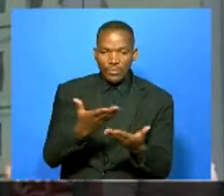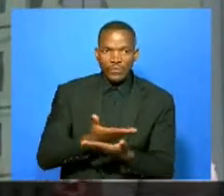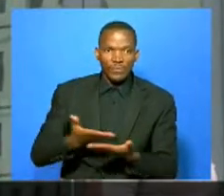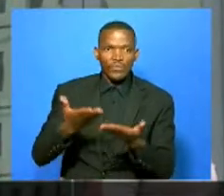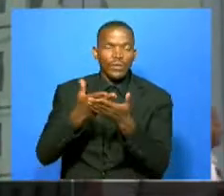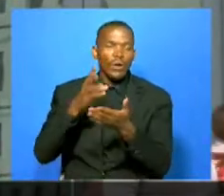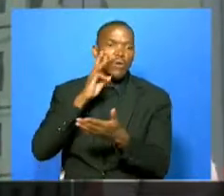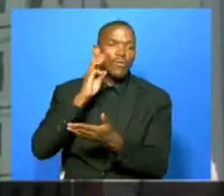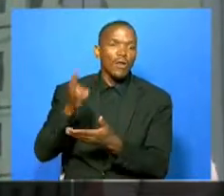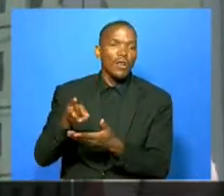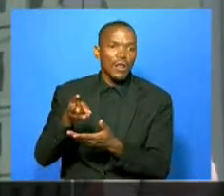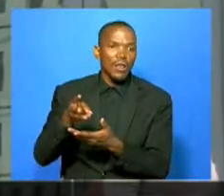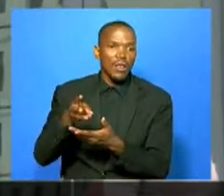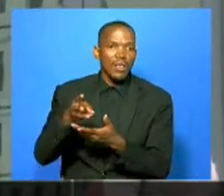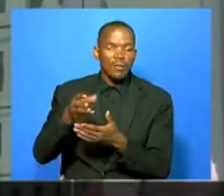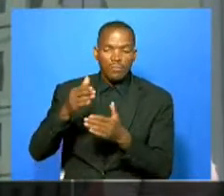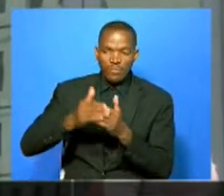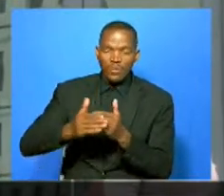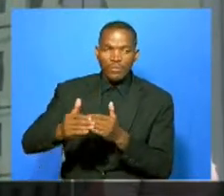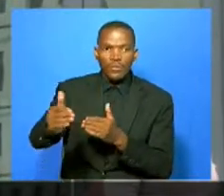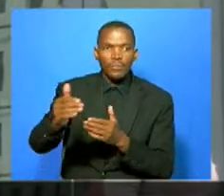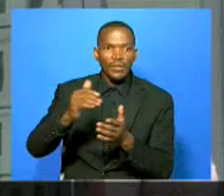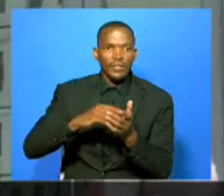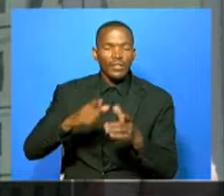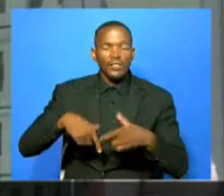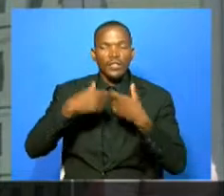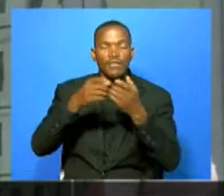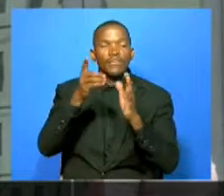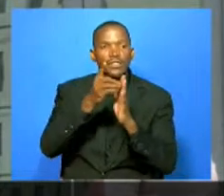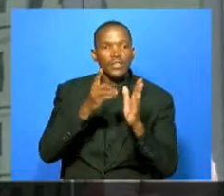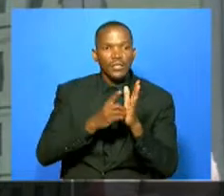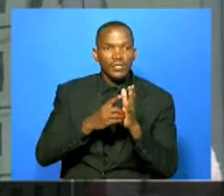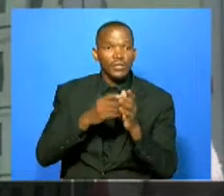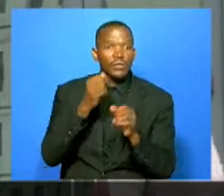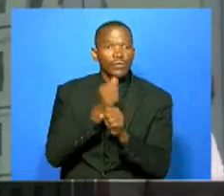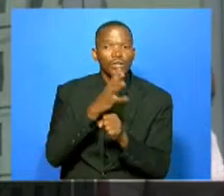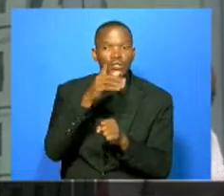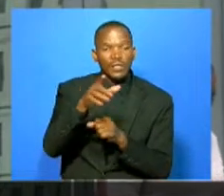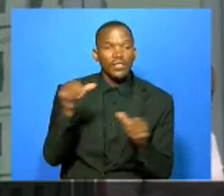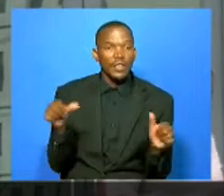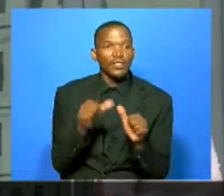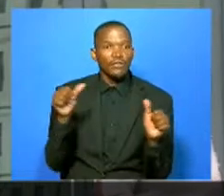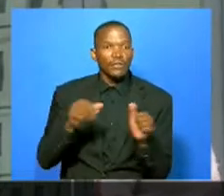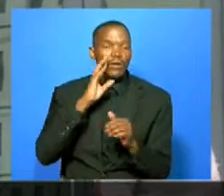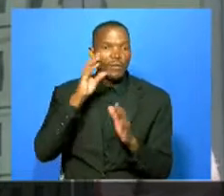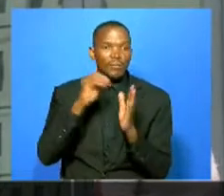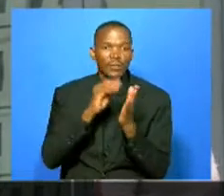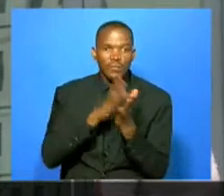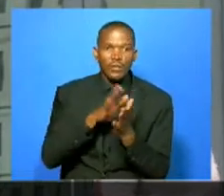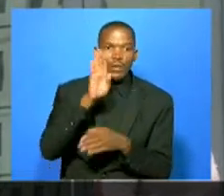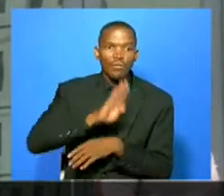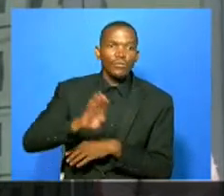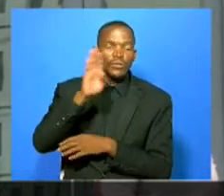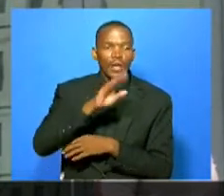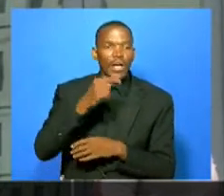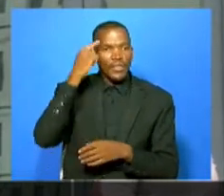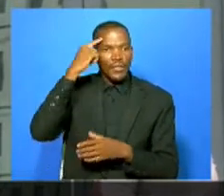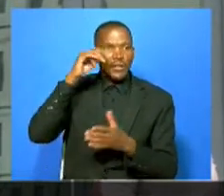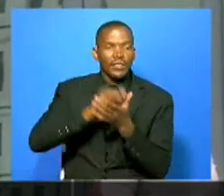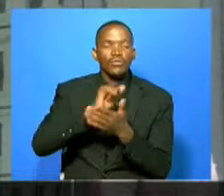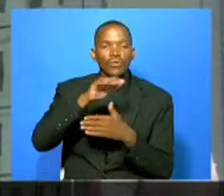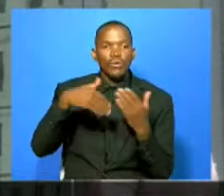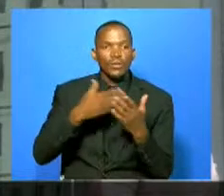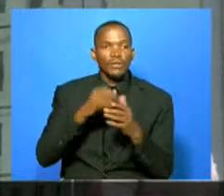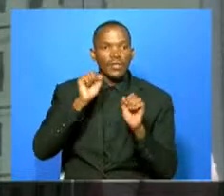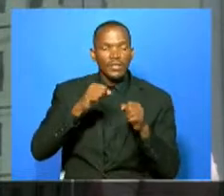are going forward giving you dates in which this event is going to be held in Botswana. I think that's all I can